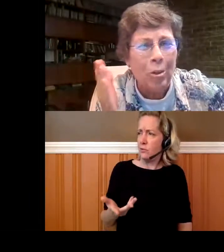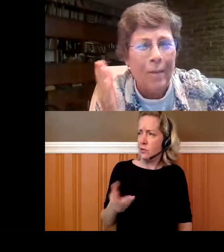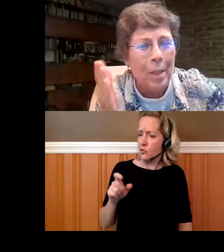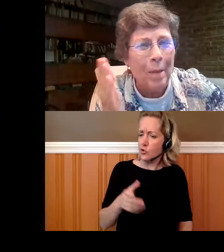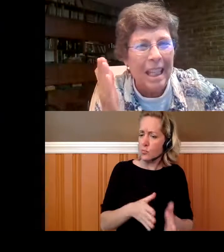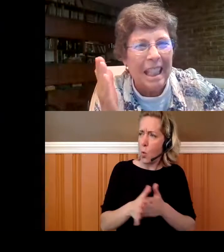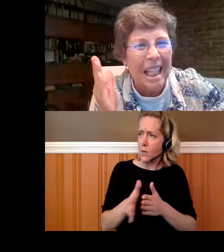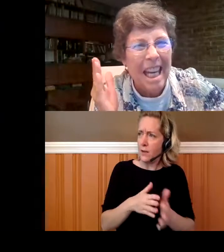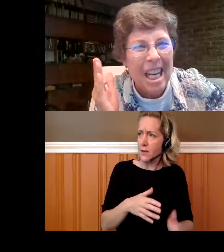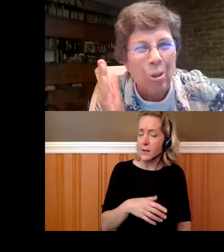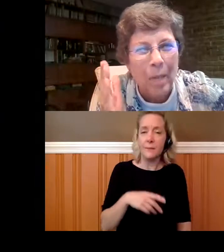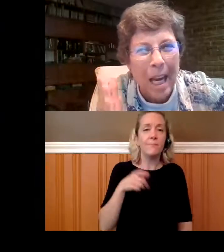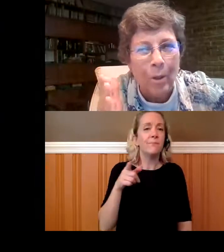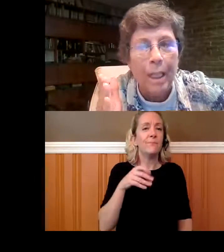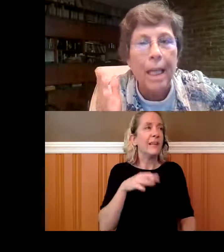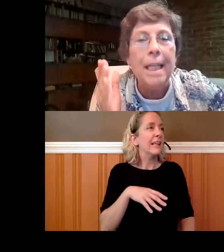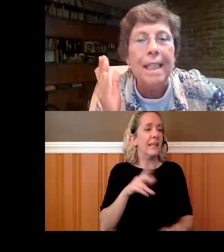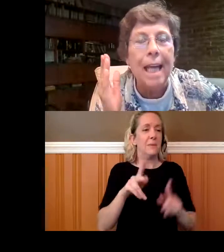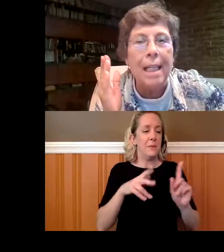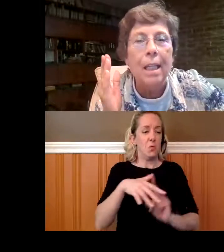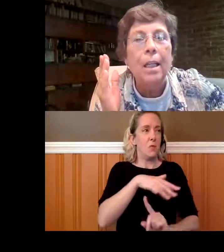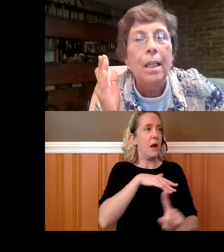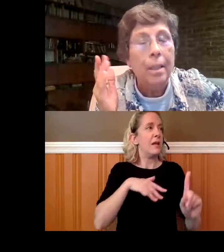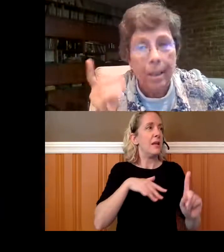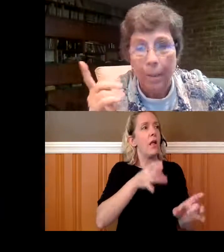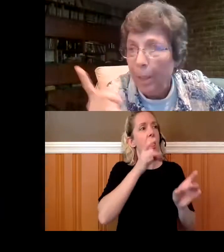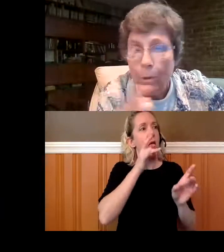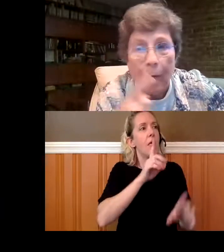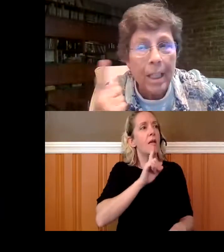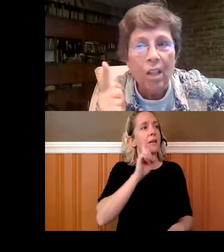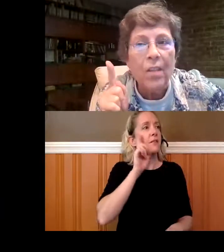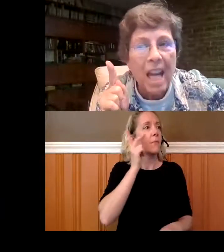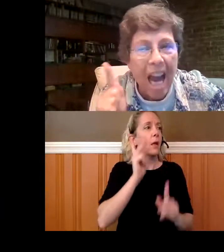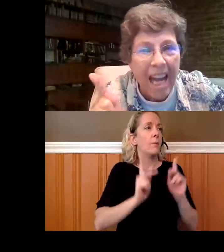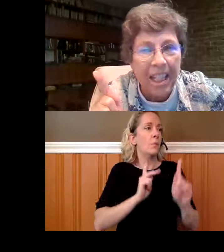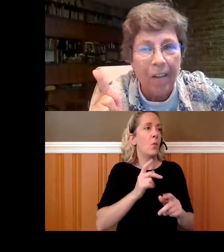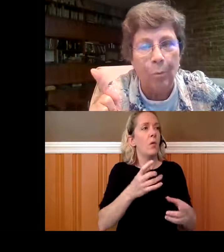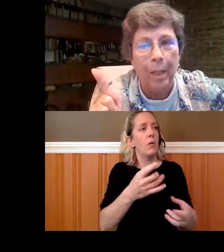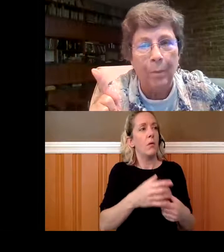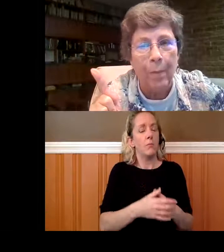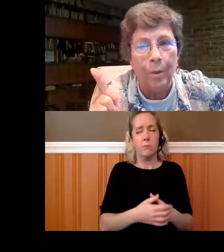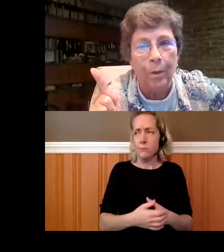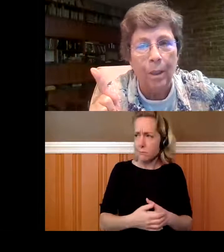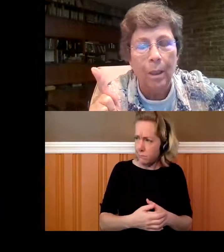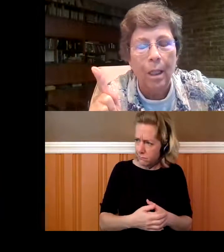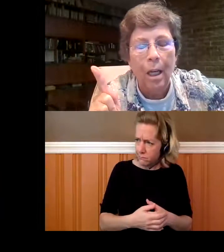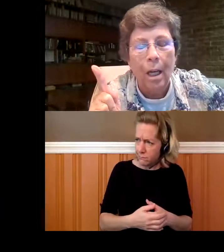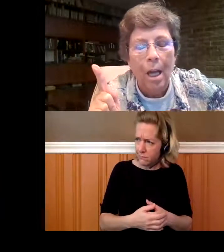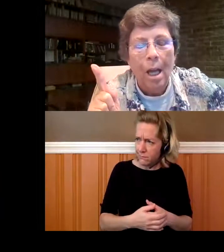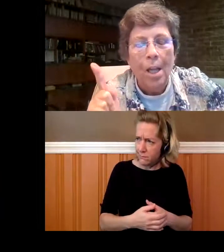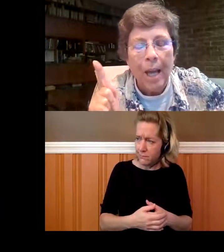And he said, the people around here, they hate deafblind people. Thank goodness I'd already had